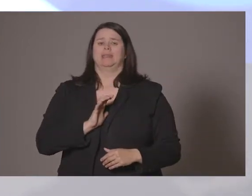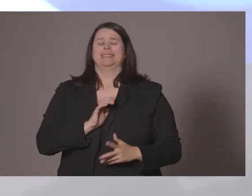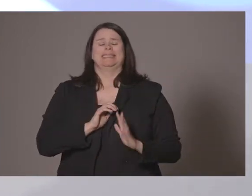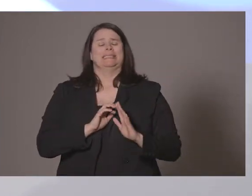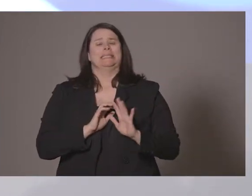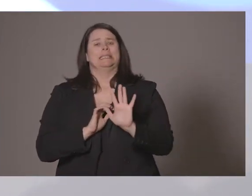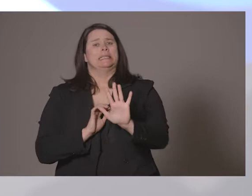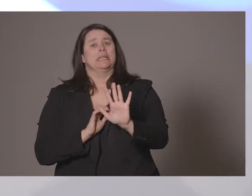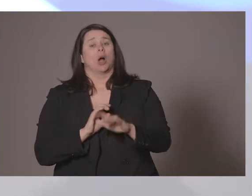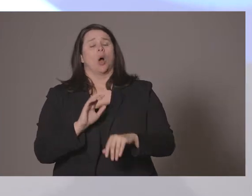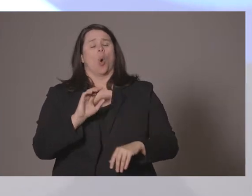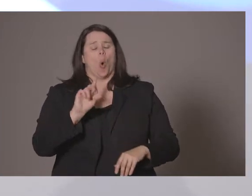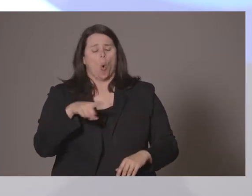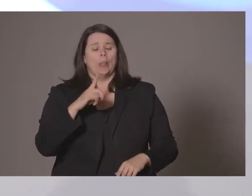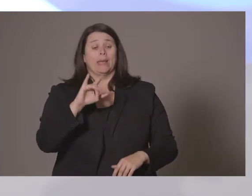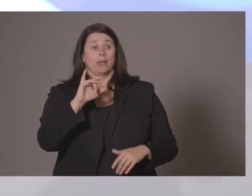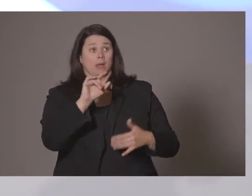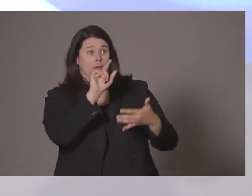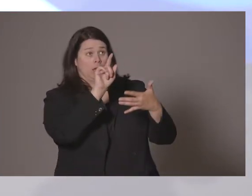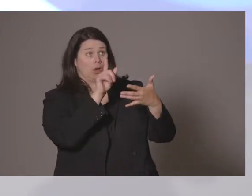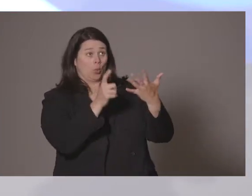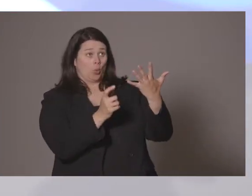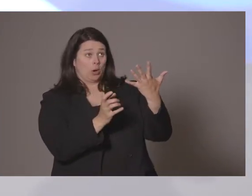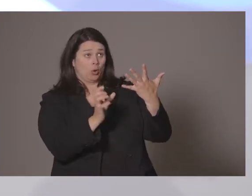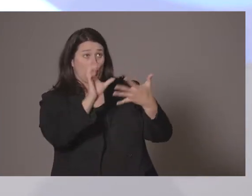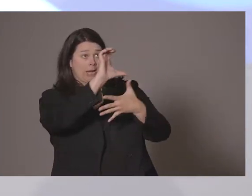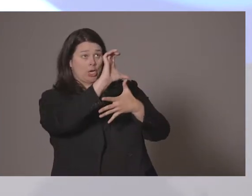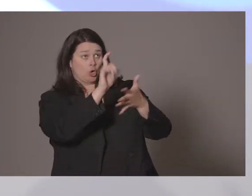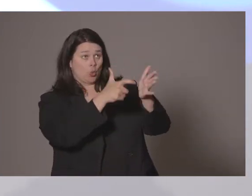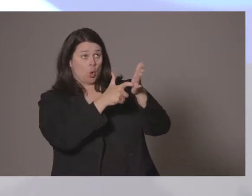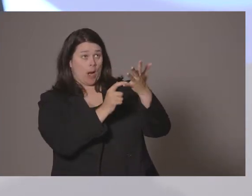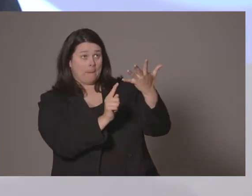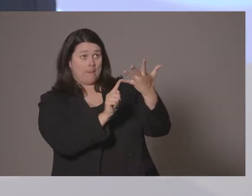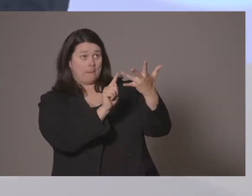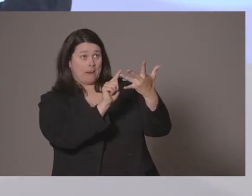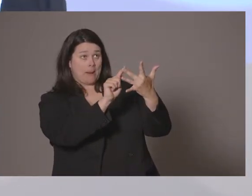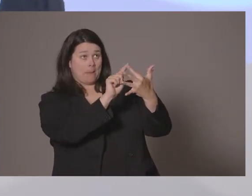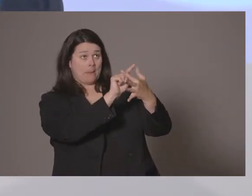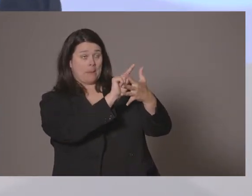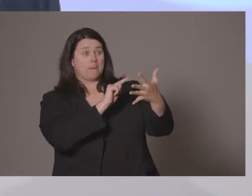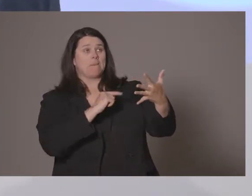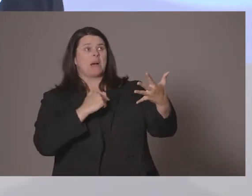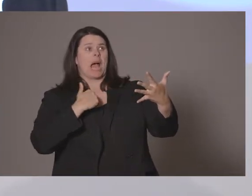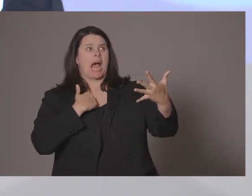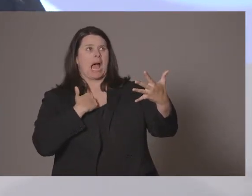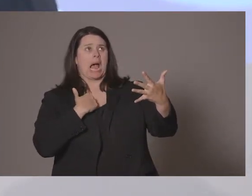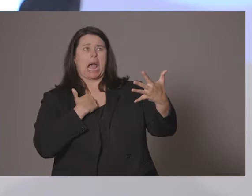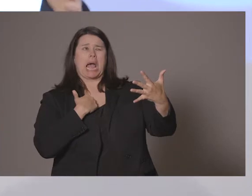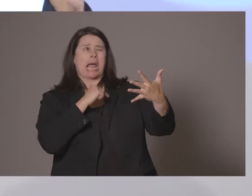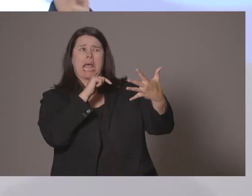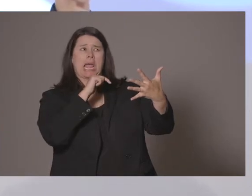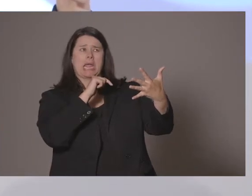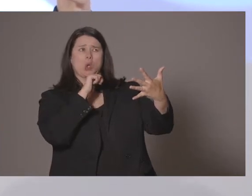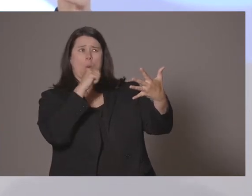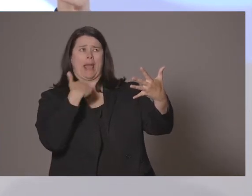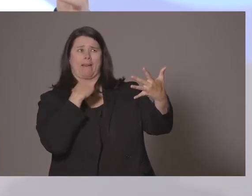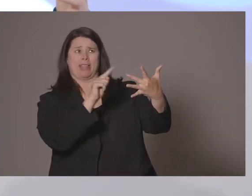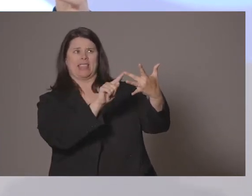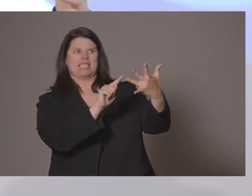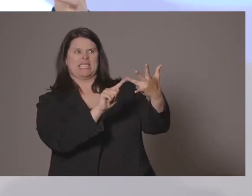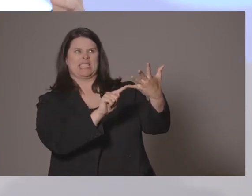apply for that if they know that they meet all of the criteria, whereas men might not meet all of the criteria and will still